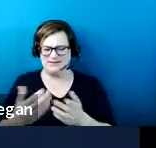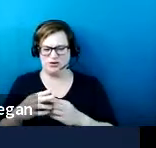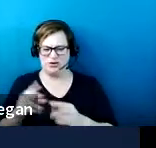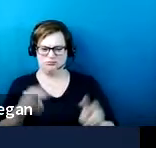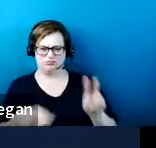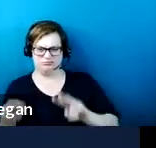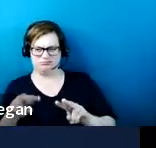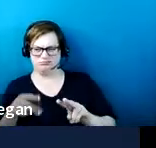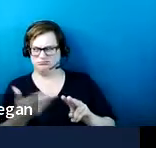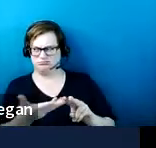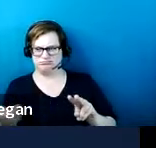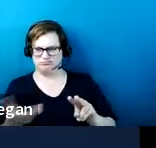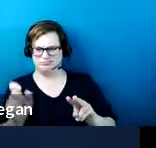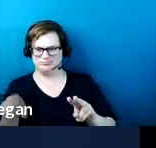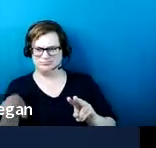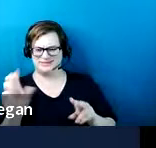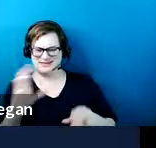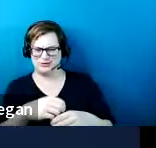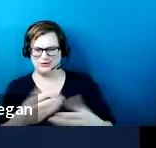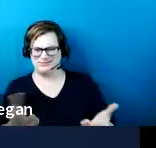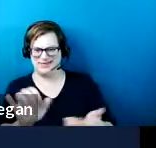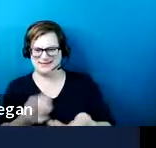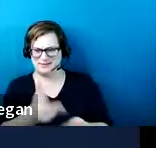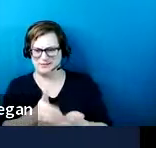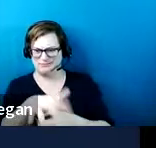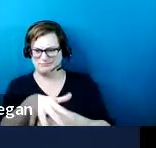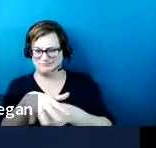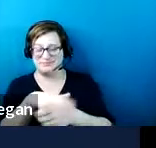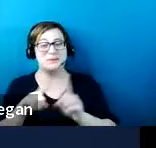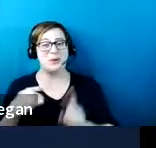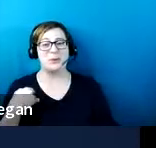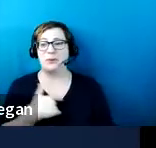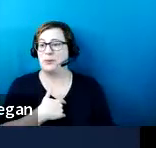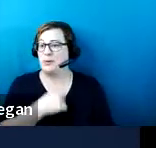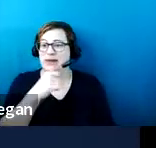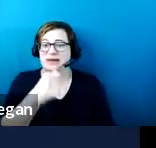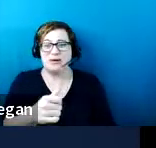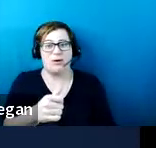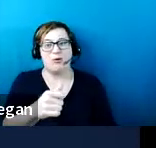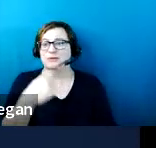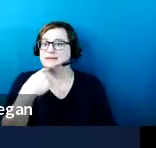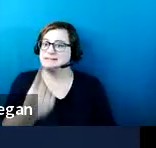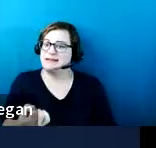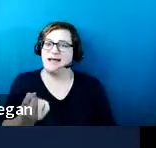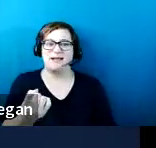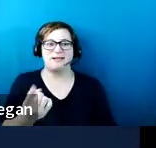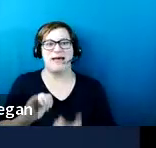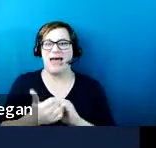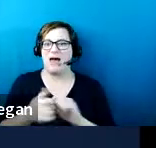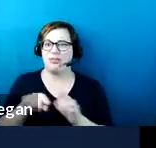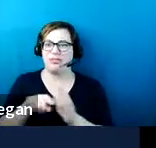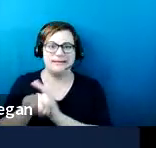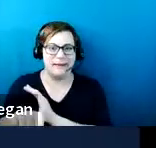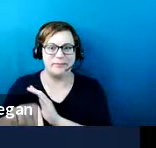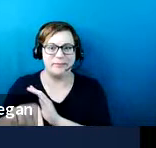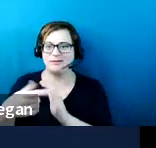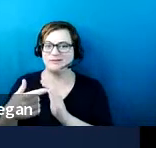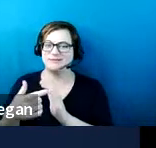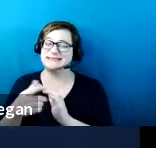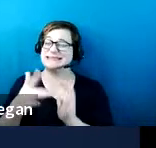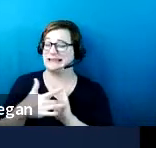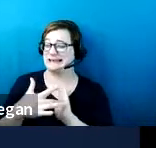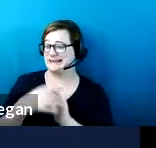and see it, you're thinking, yes, of course, this is in the parking space, but since we don't dictate the depth, it's technically not in the parking space,